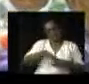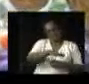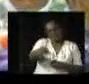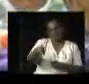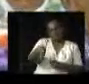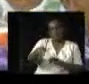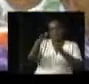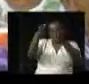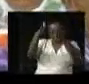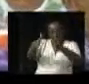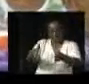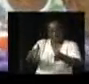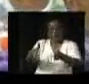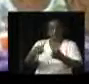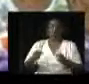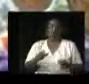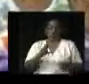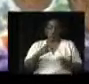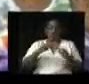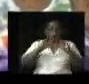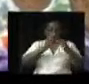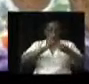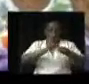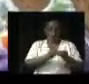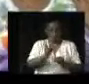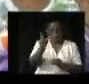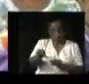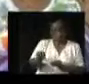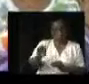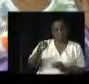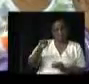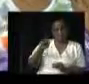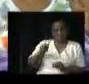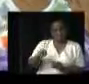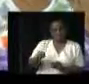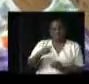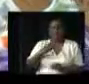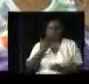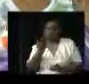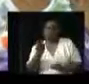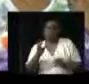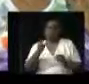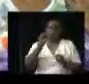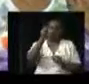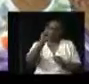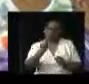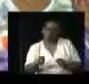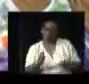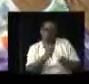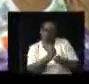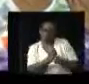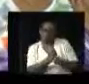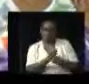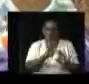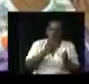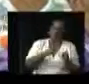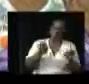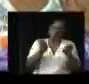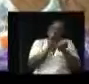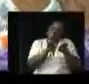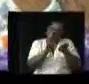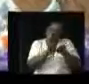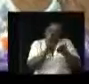is asked to make a design by analogy of a similar monument in the city of Amsterdam, Netherlands.